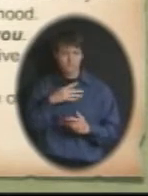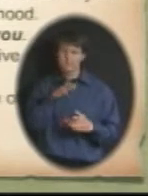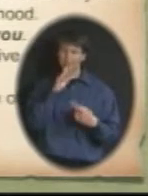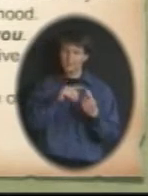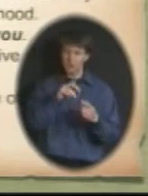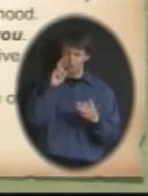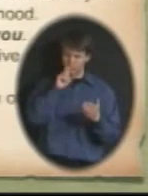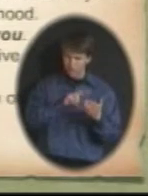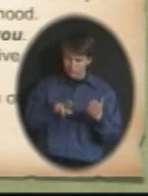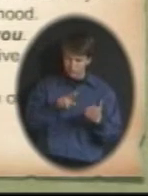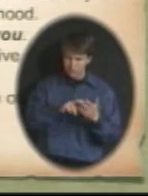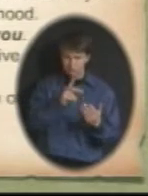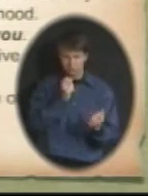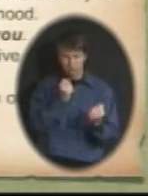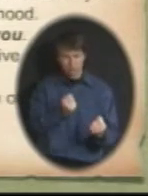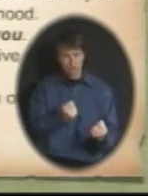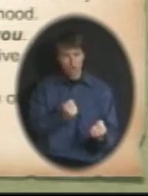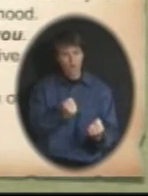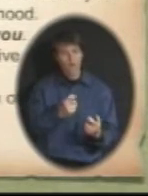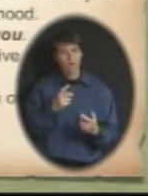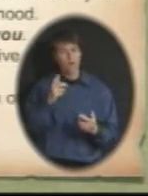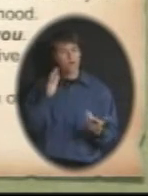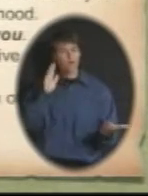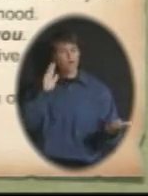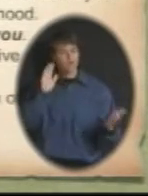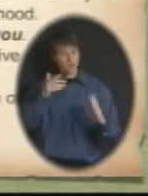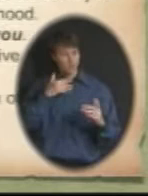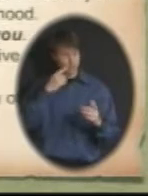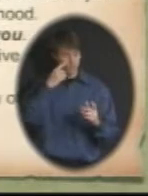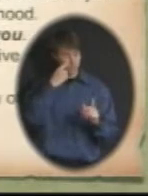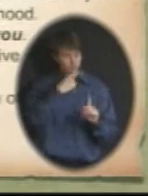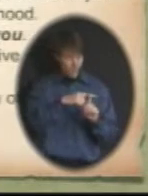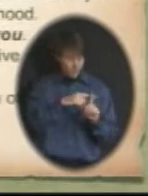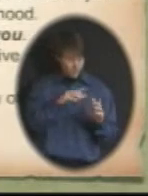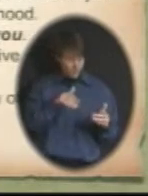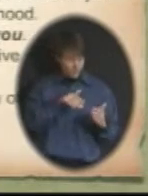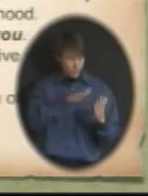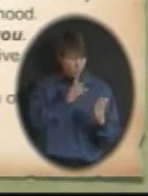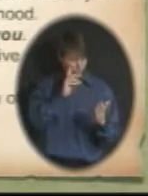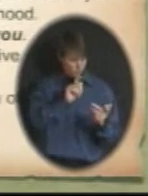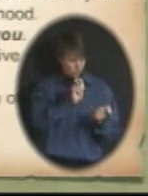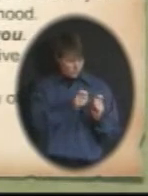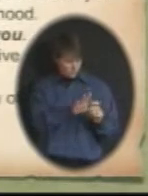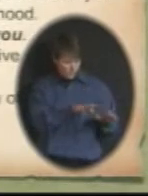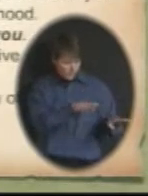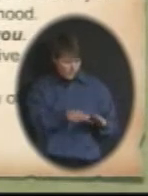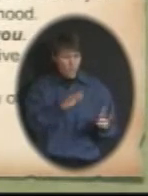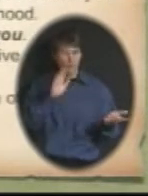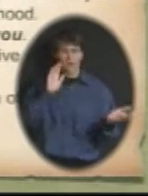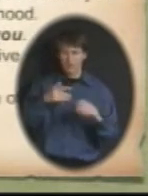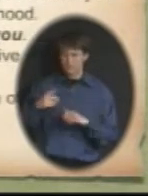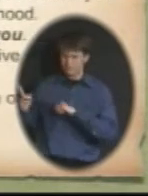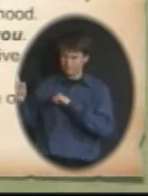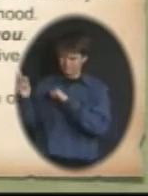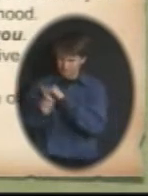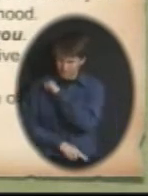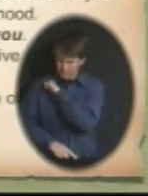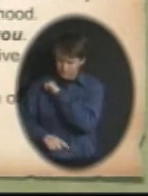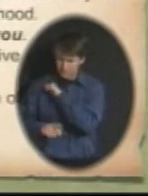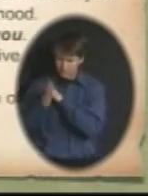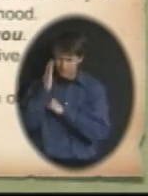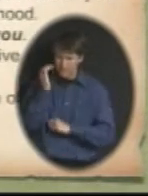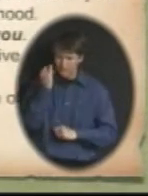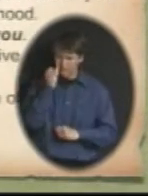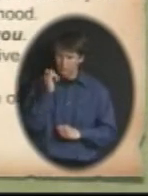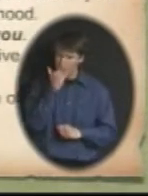is incredibly strong, comparing a positive approach to changing behavior compared to a punishing approach in